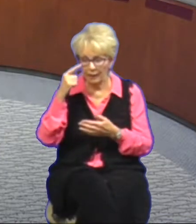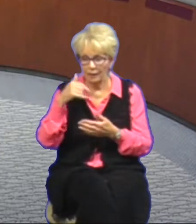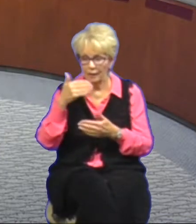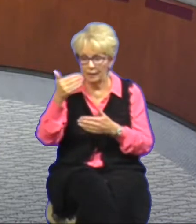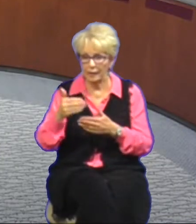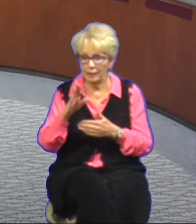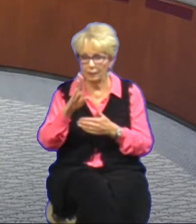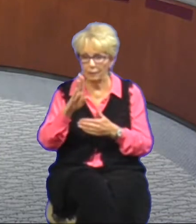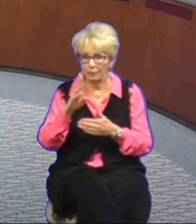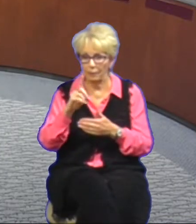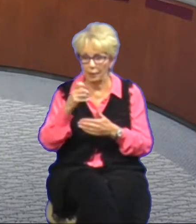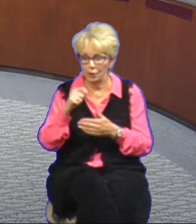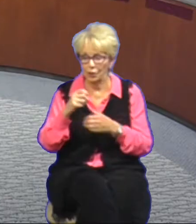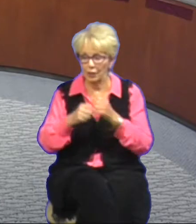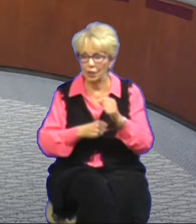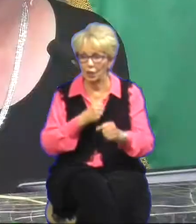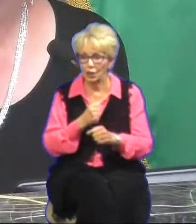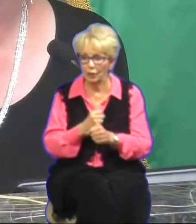budget year?